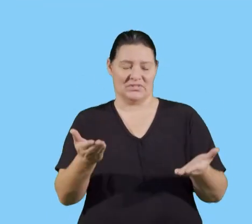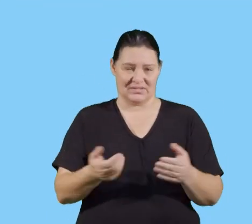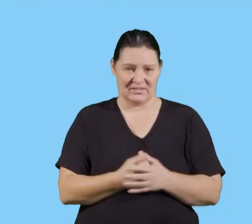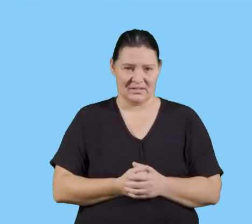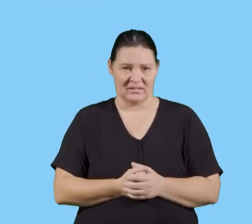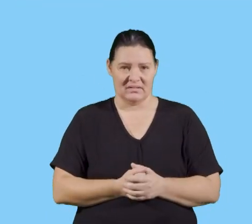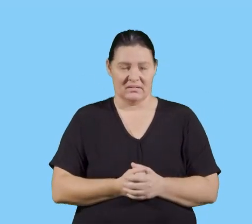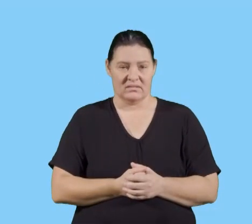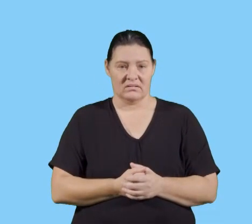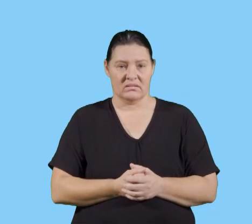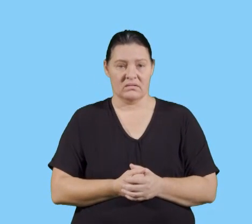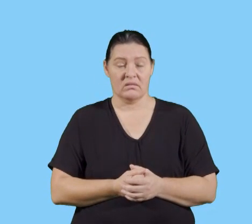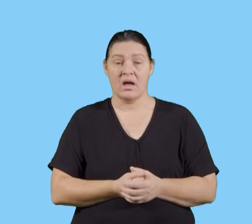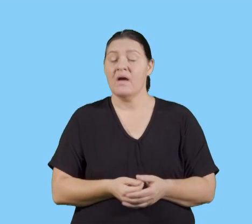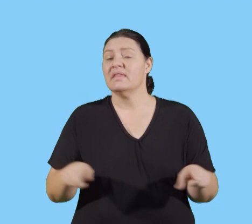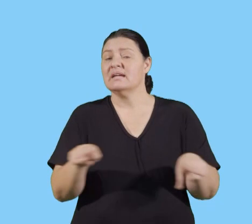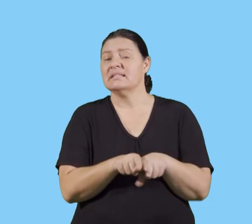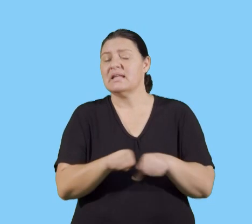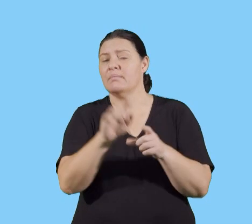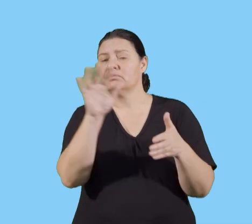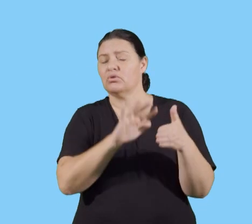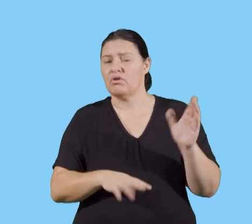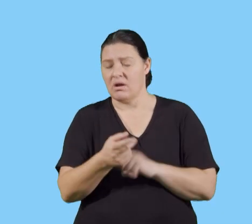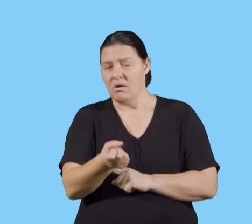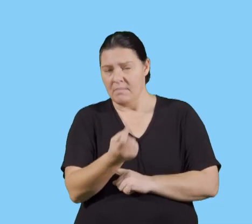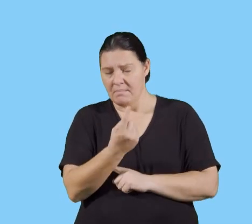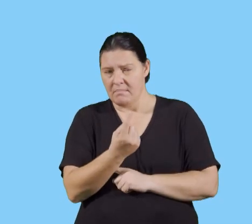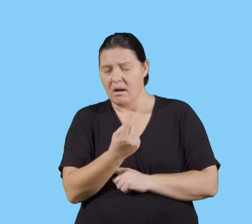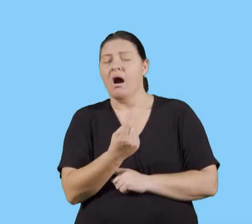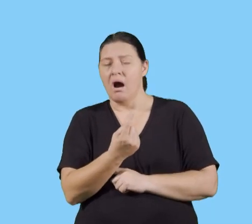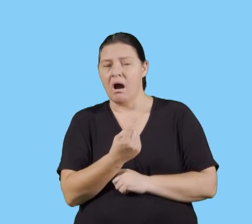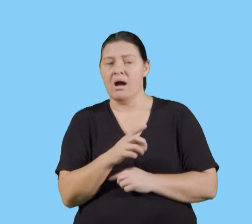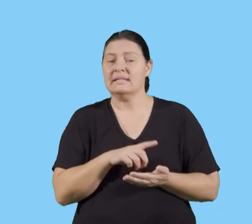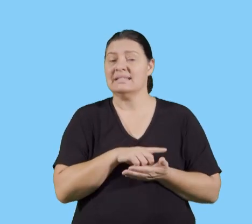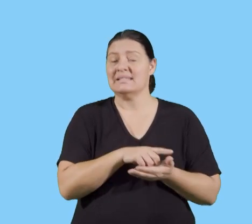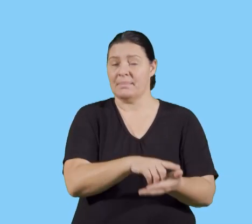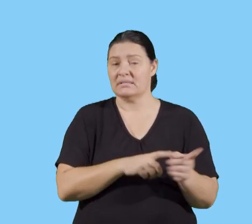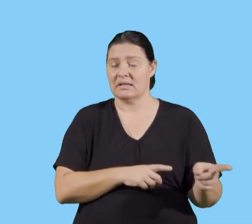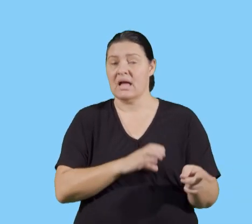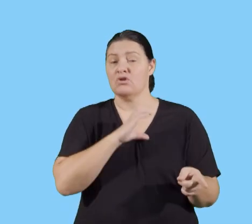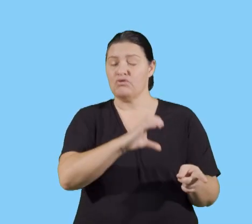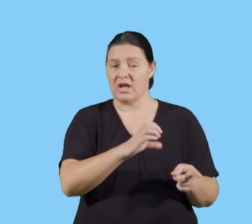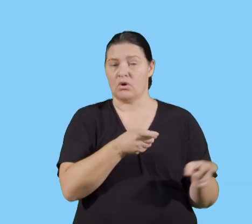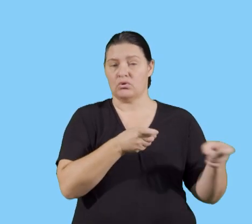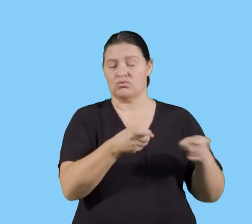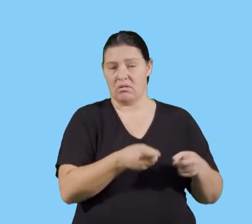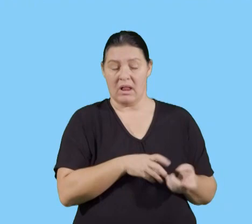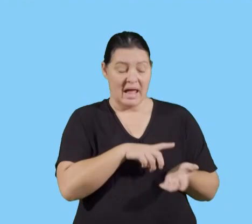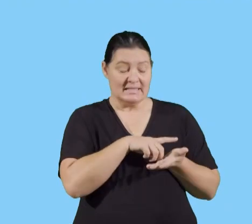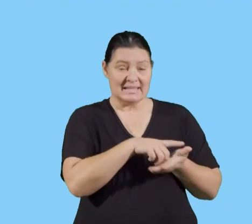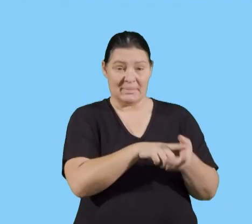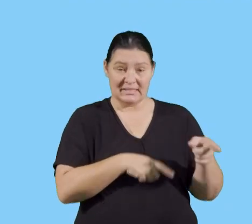the same scenario, remember, you are now debiting your creditors control. Once you debit your creditors control,